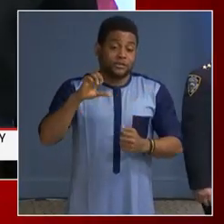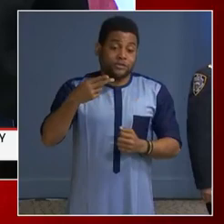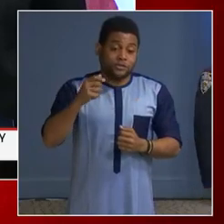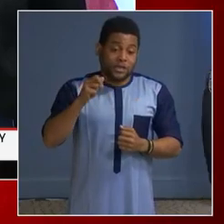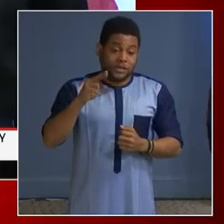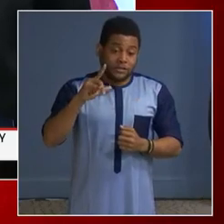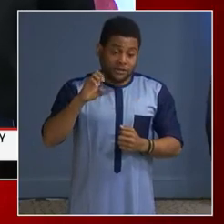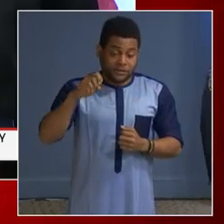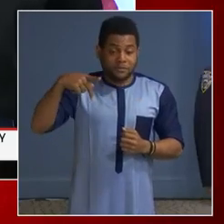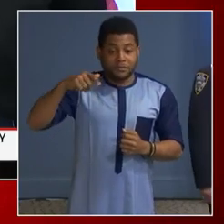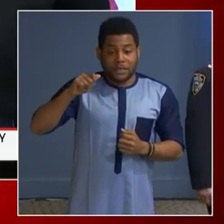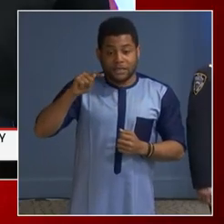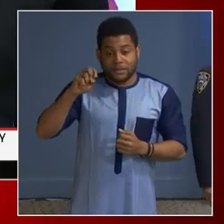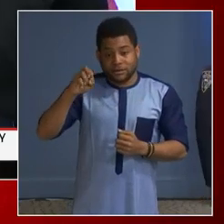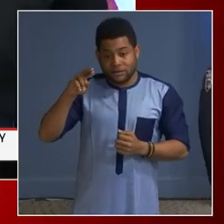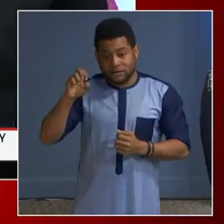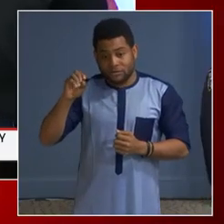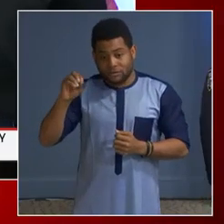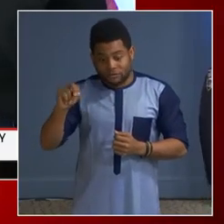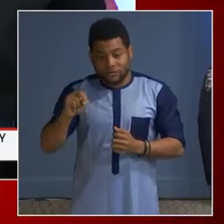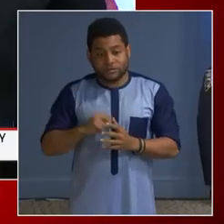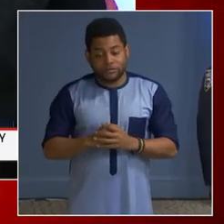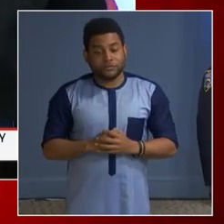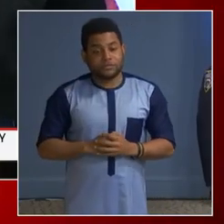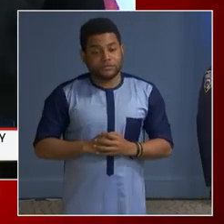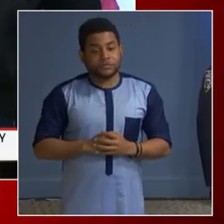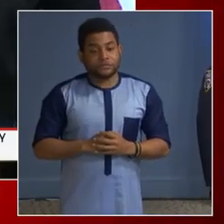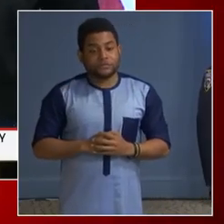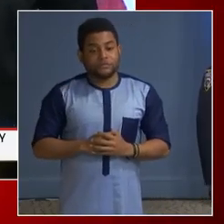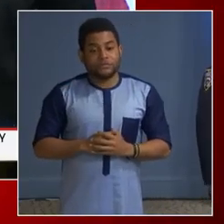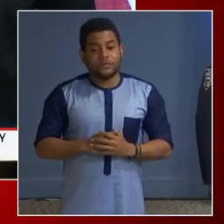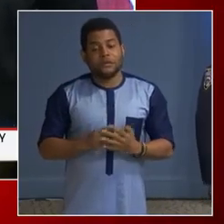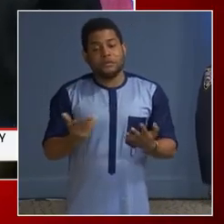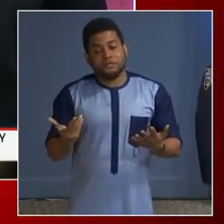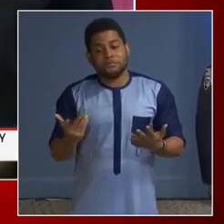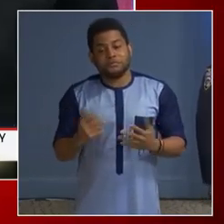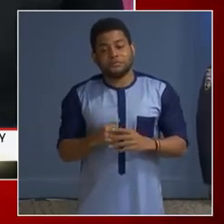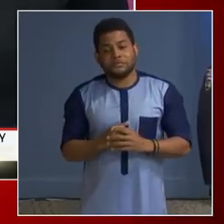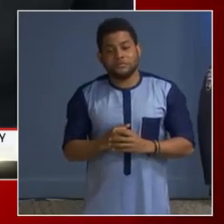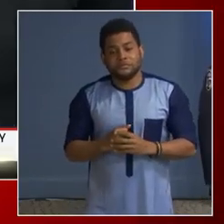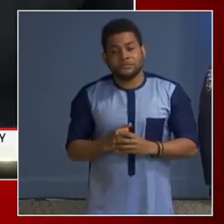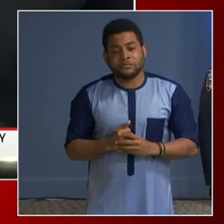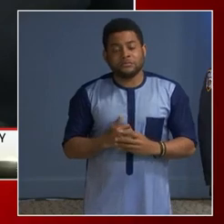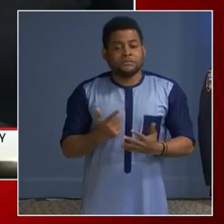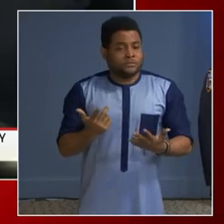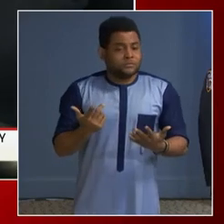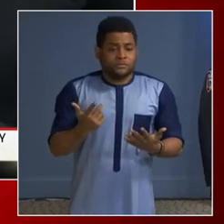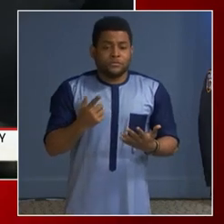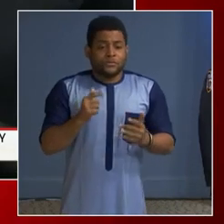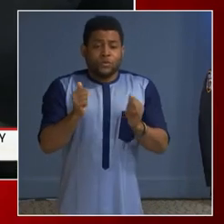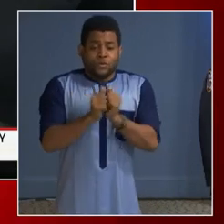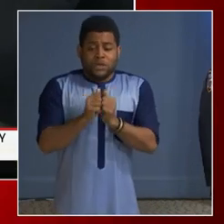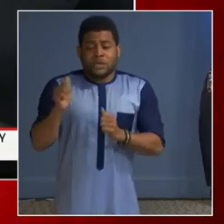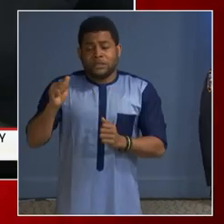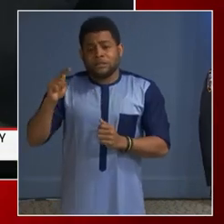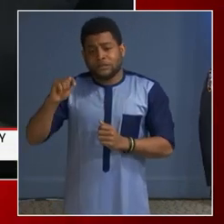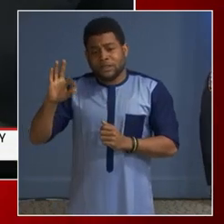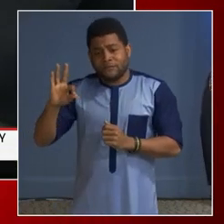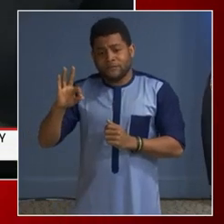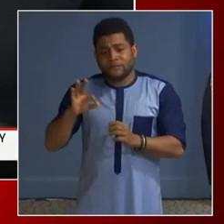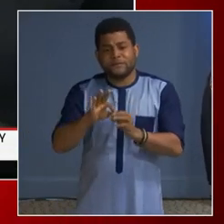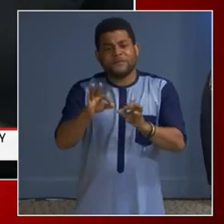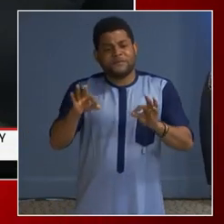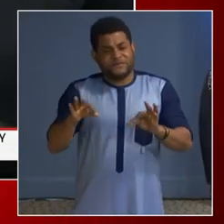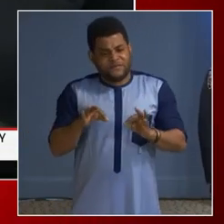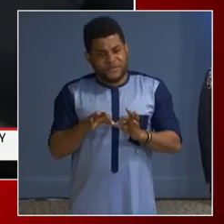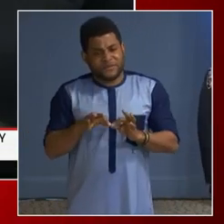Thank you, Commissioner Sewell. My name is Charlie Patterson. I'm the Special Agent in charge of the ATF Washington Field Division. On behalf of